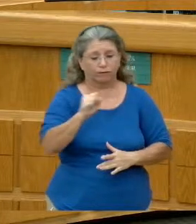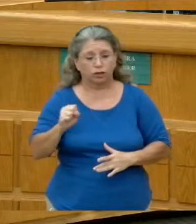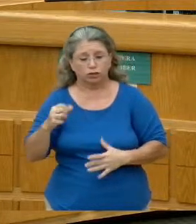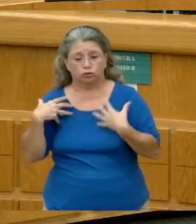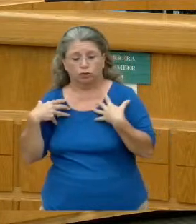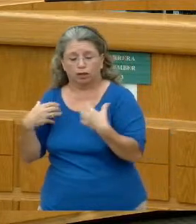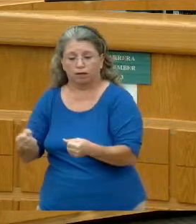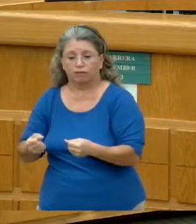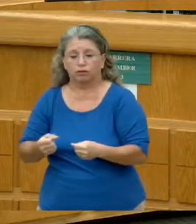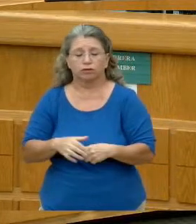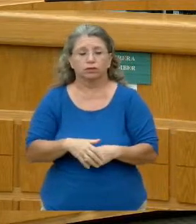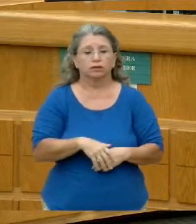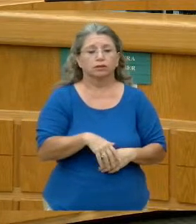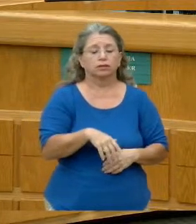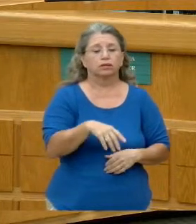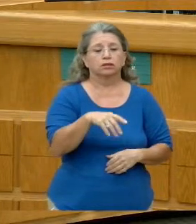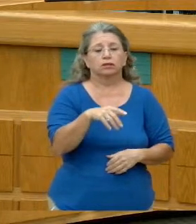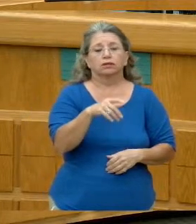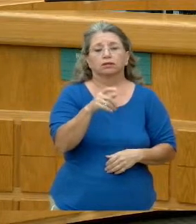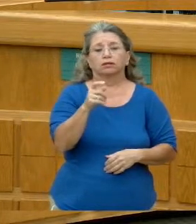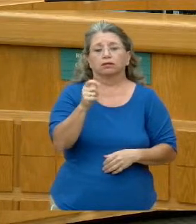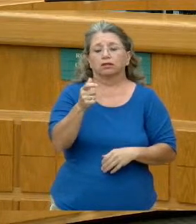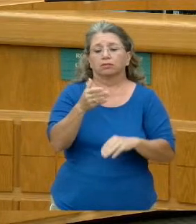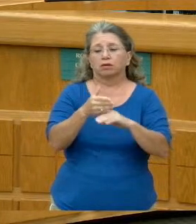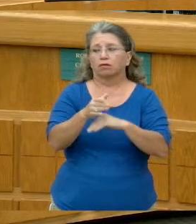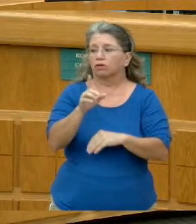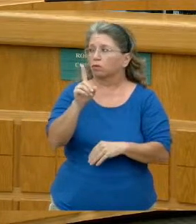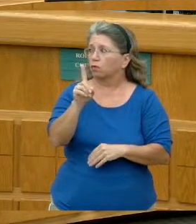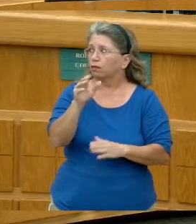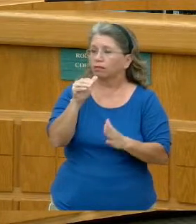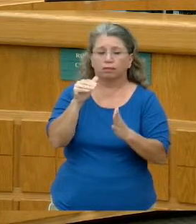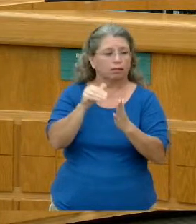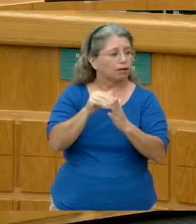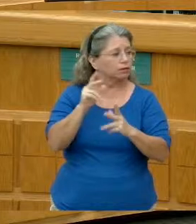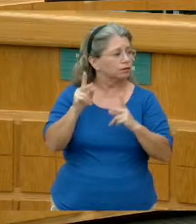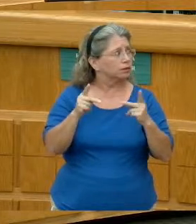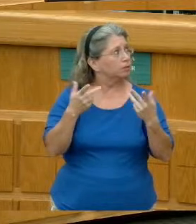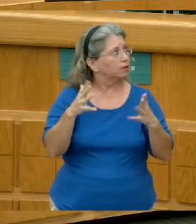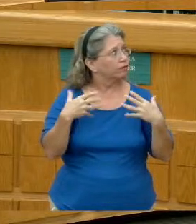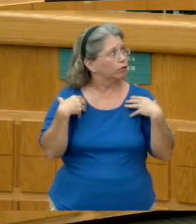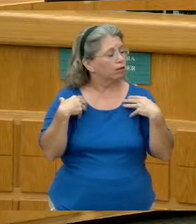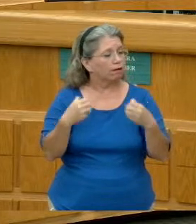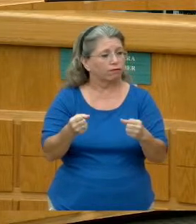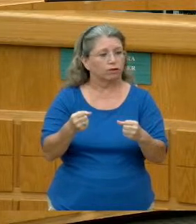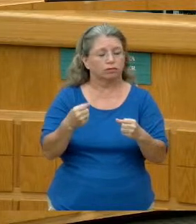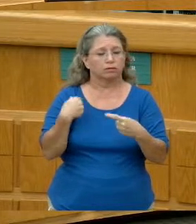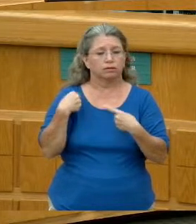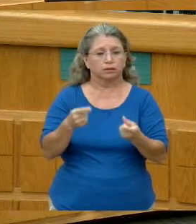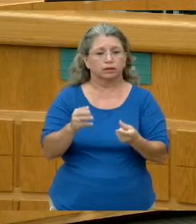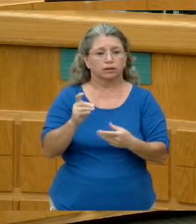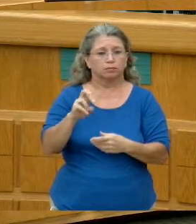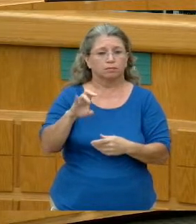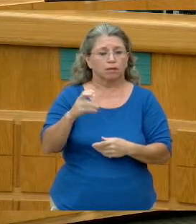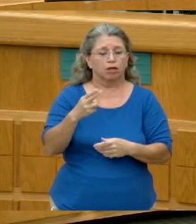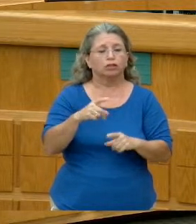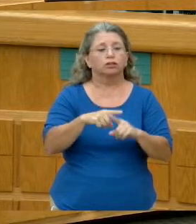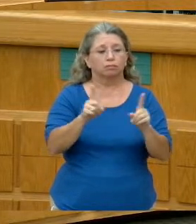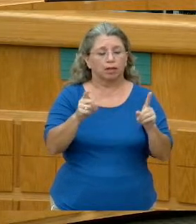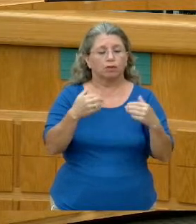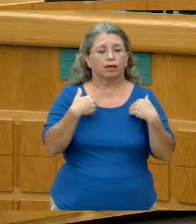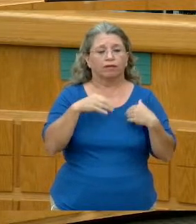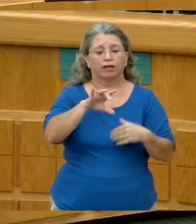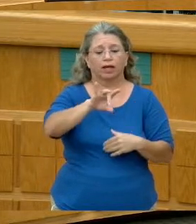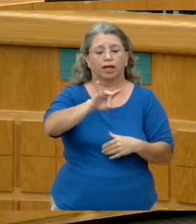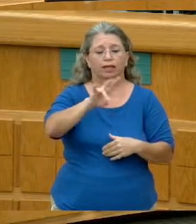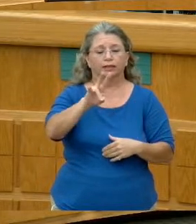over 1,100 persons have recovered since we've been tracking this back in March. But we do have